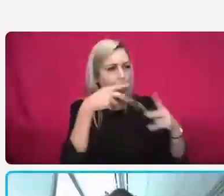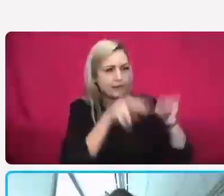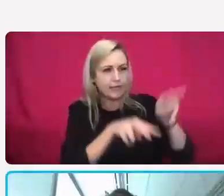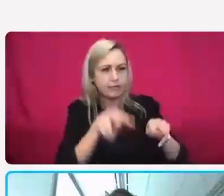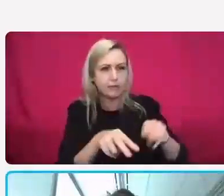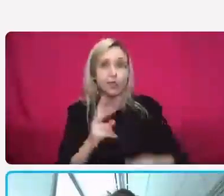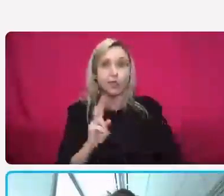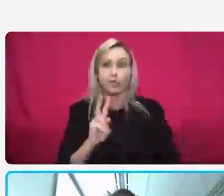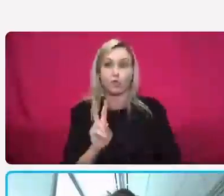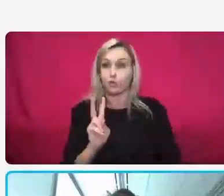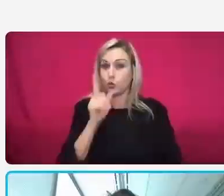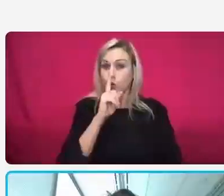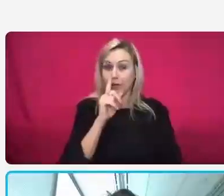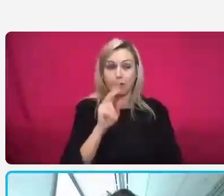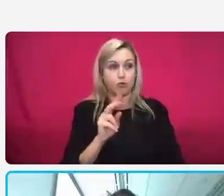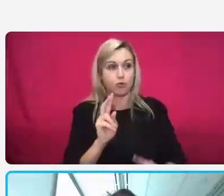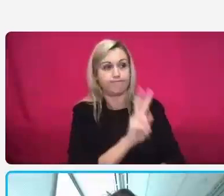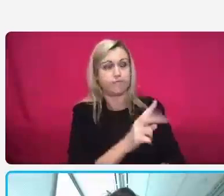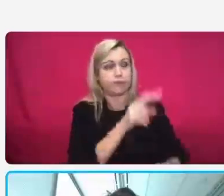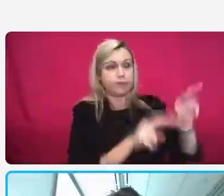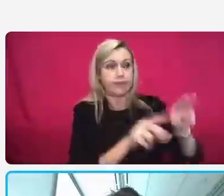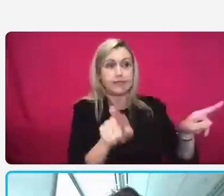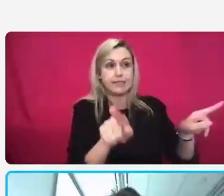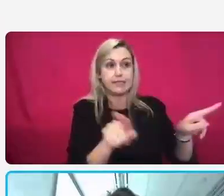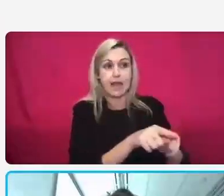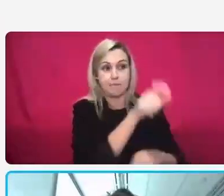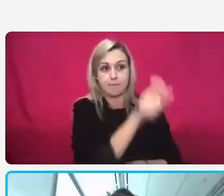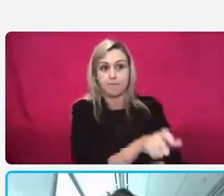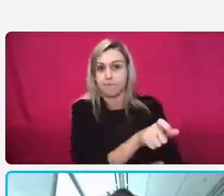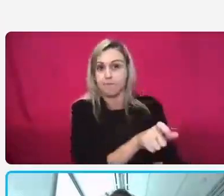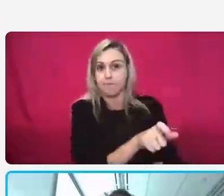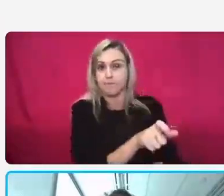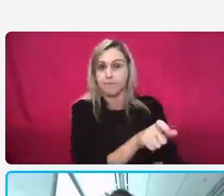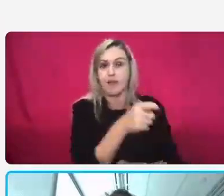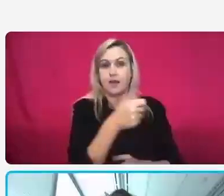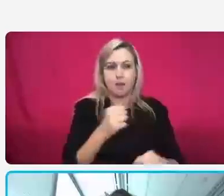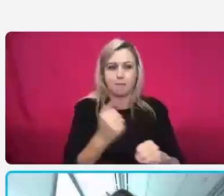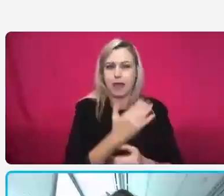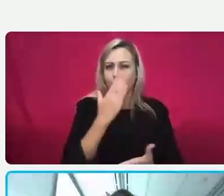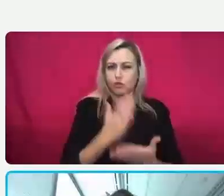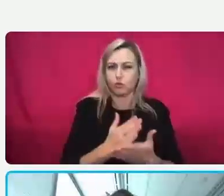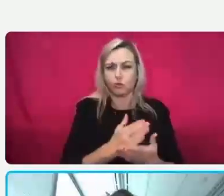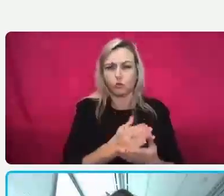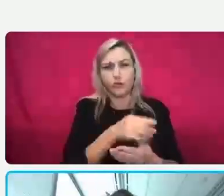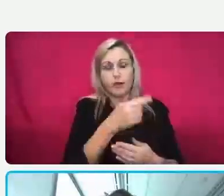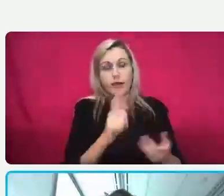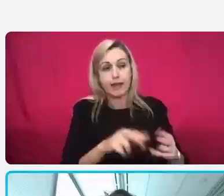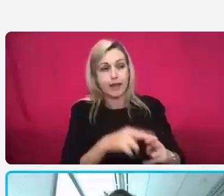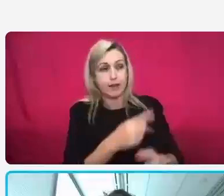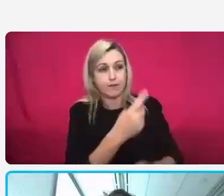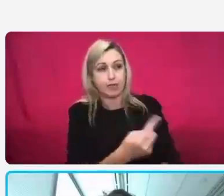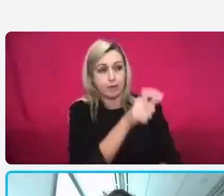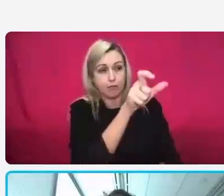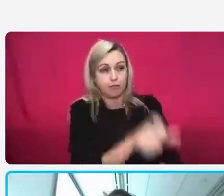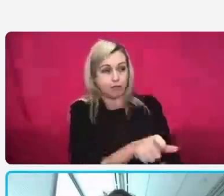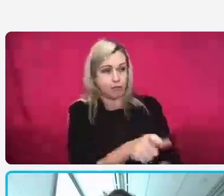assessors independently assess the same resident. This quality assurance analysis ensures that independent resident assessments are high quality